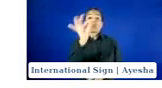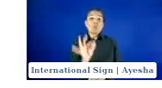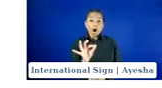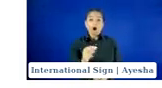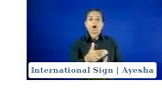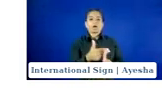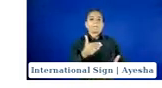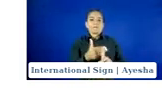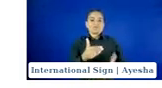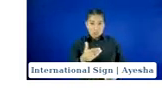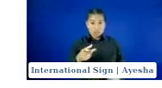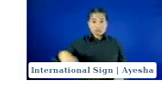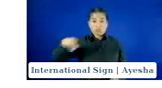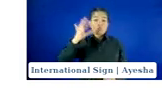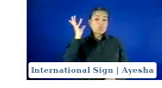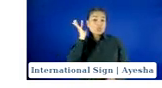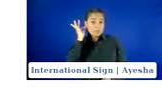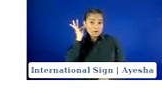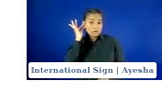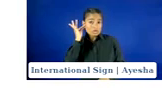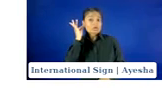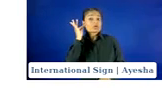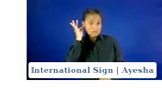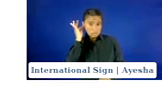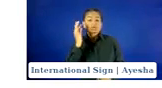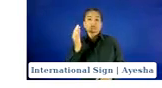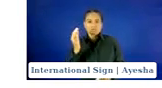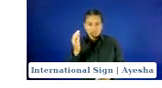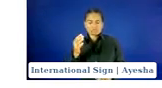have access to the social insurance system early, but they